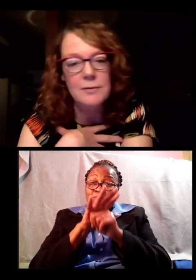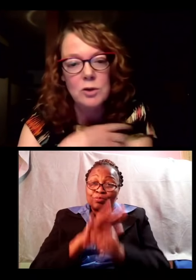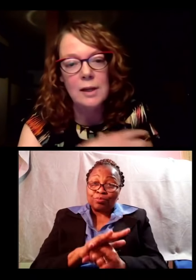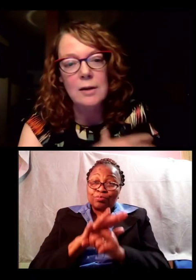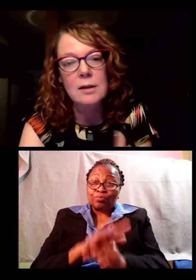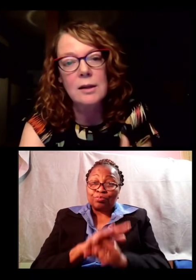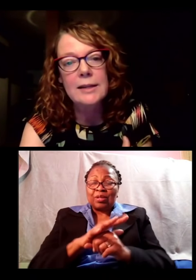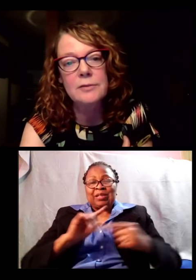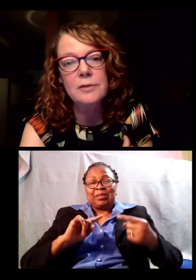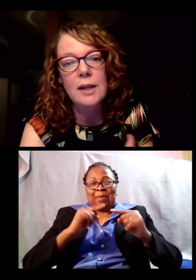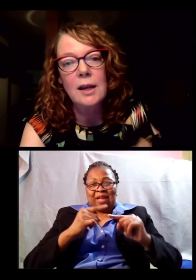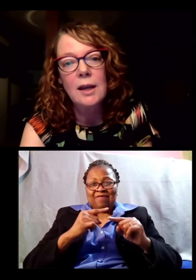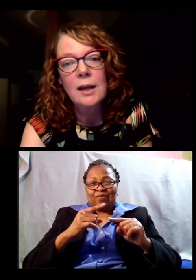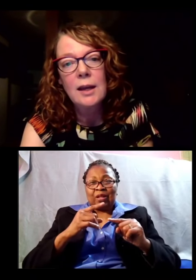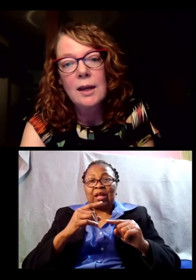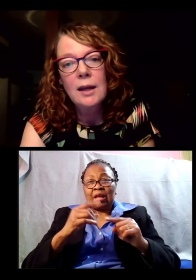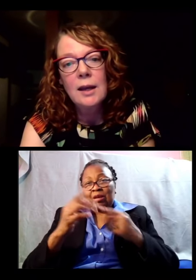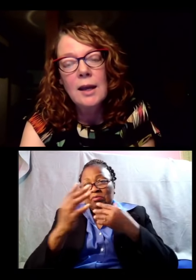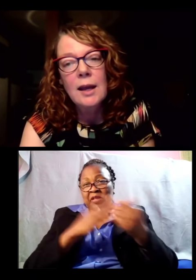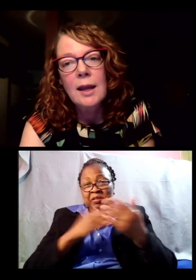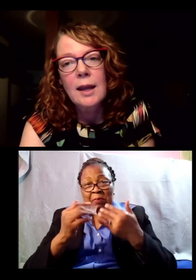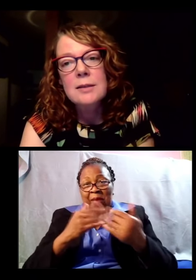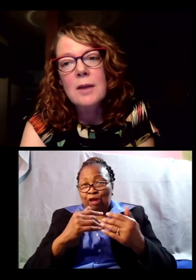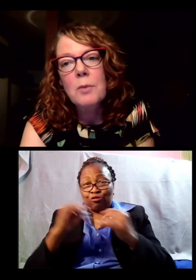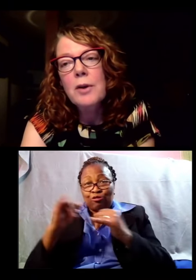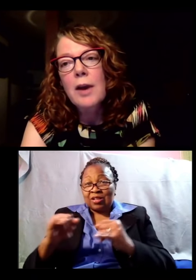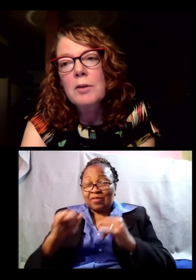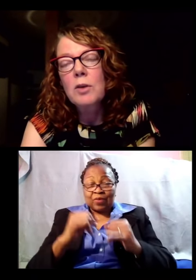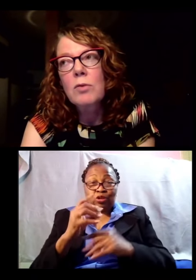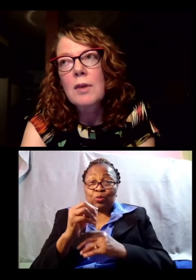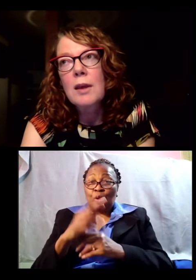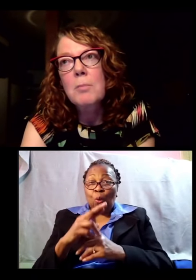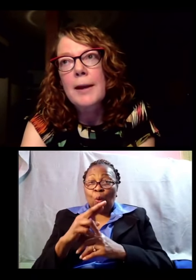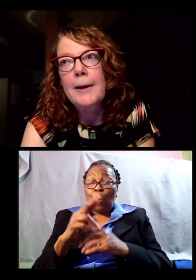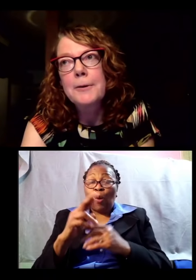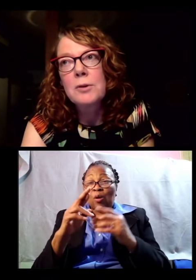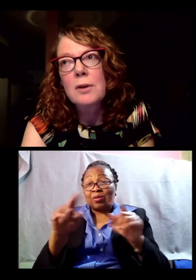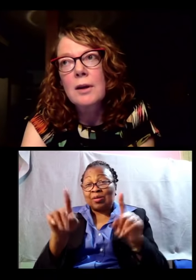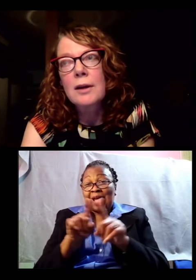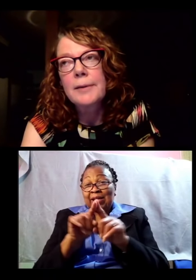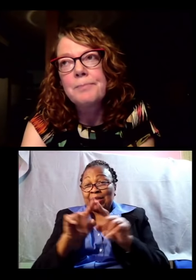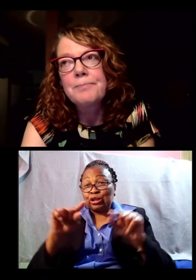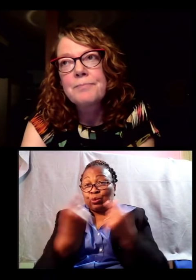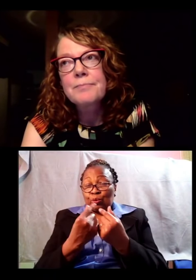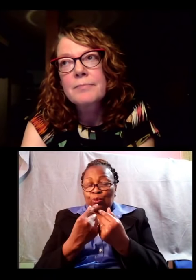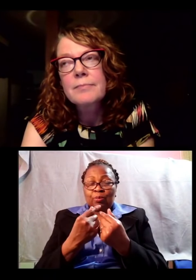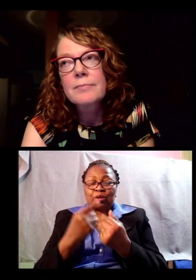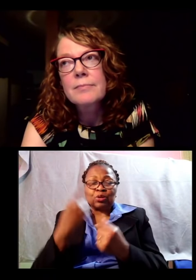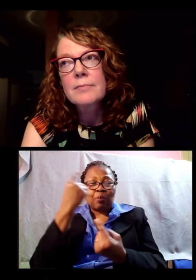experience individually or collectively. And so I wonder how you think about